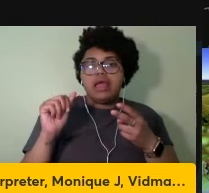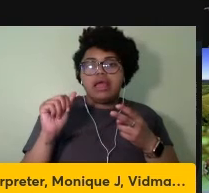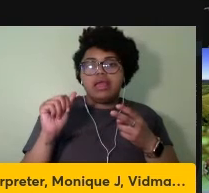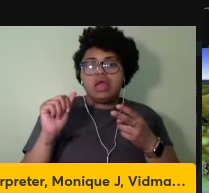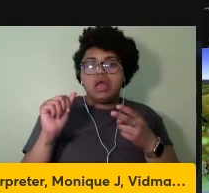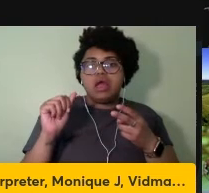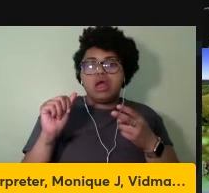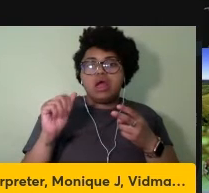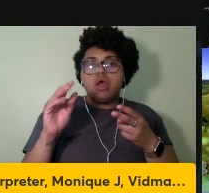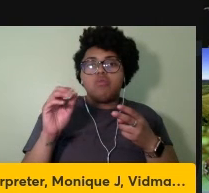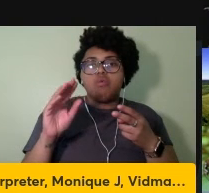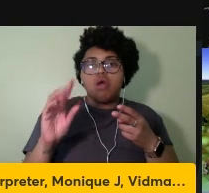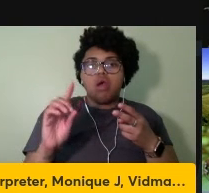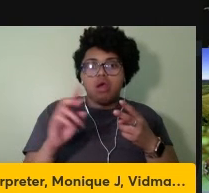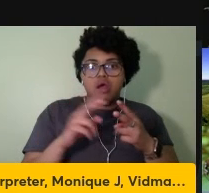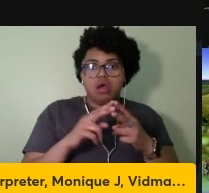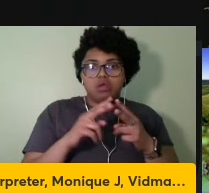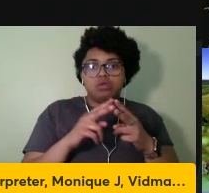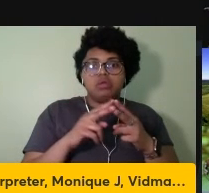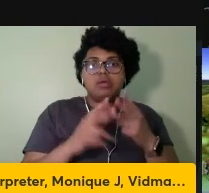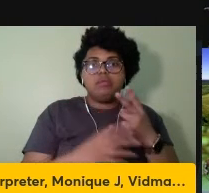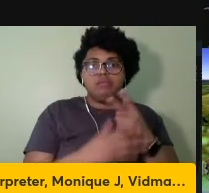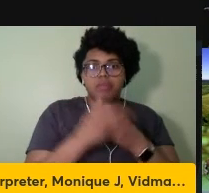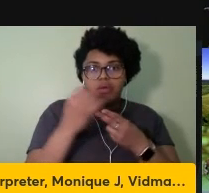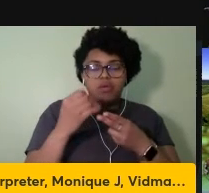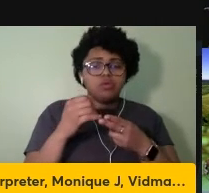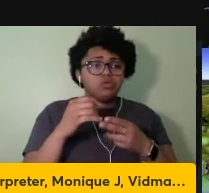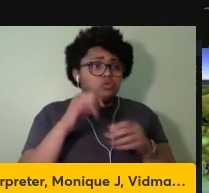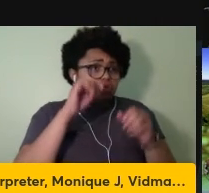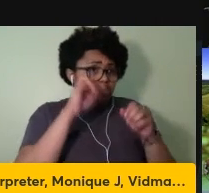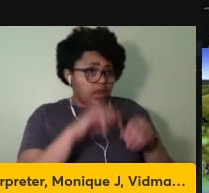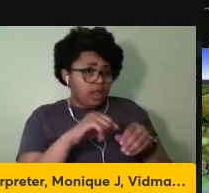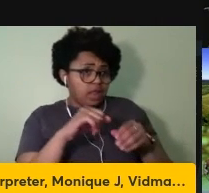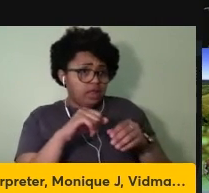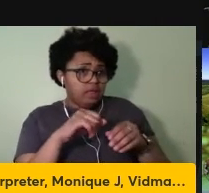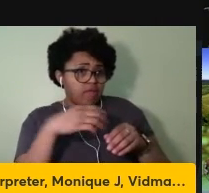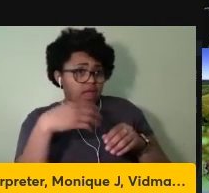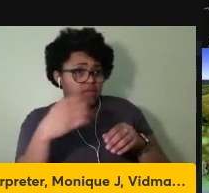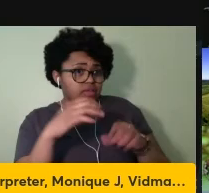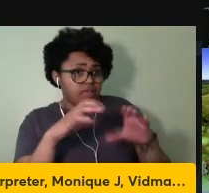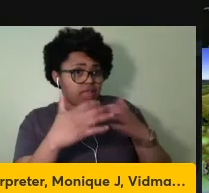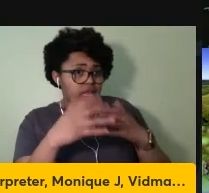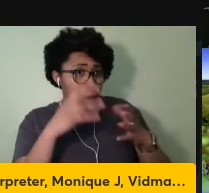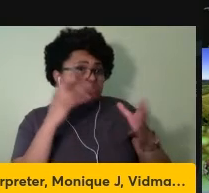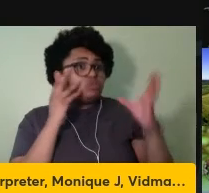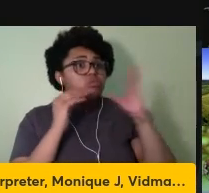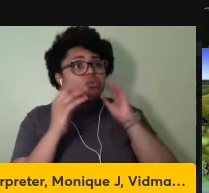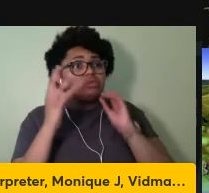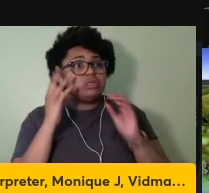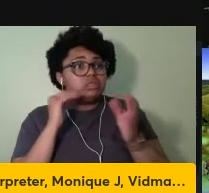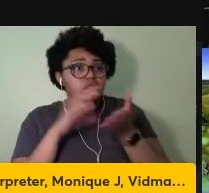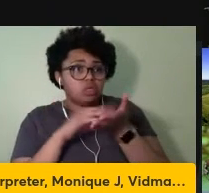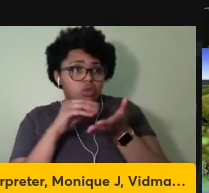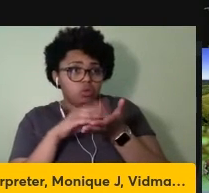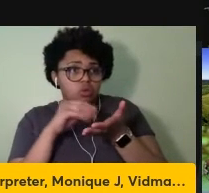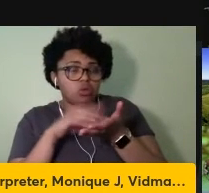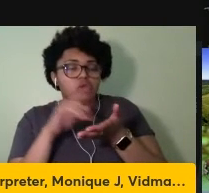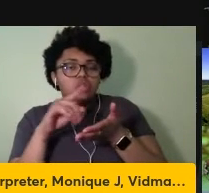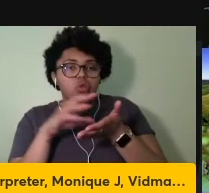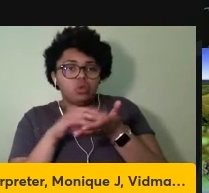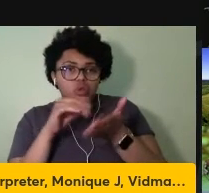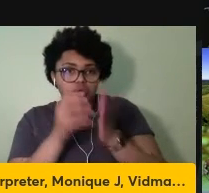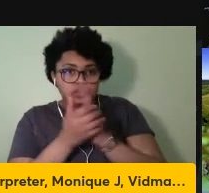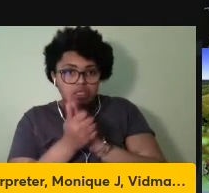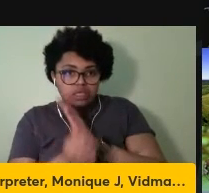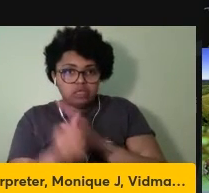outside of the classroom where it will enhance your professional skills. You learn skills in computation,